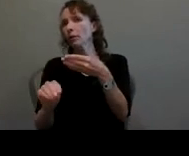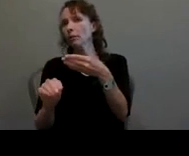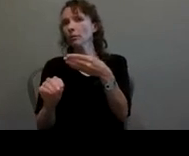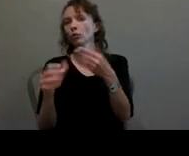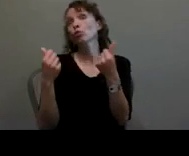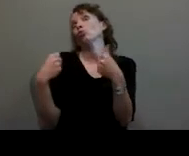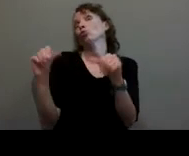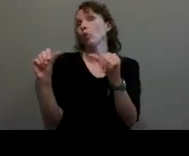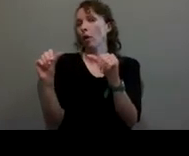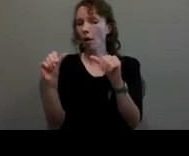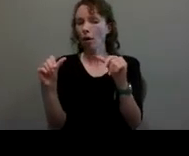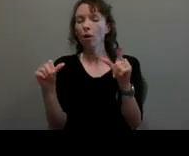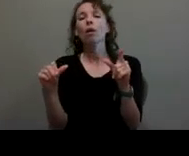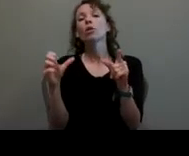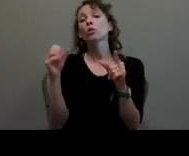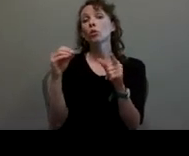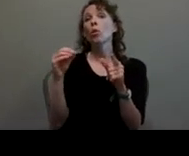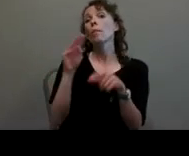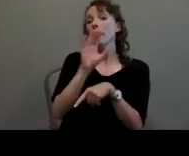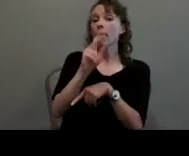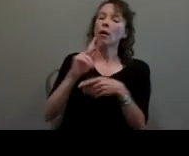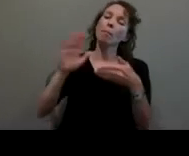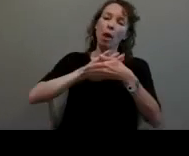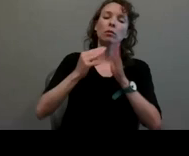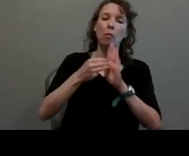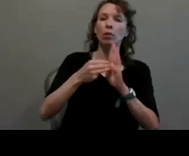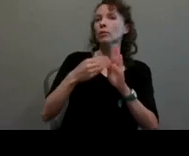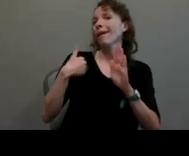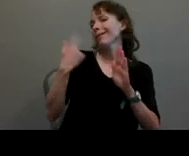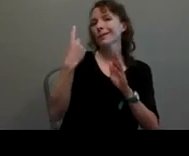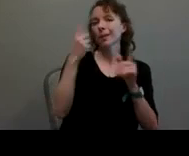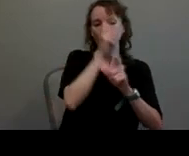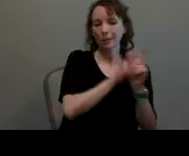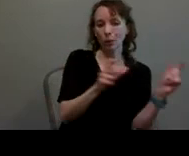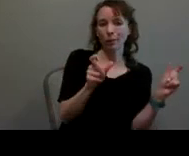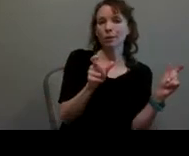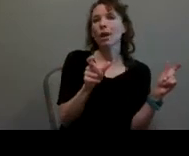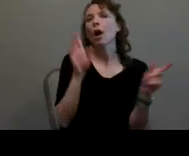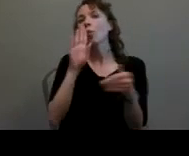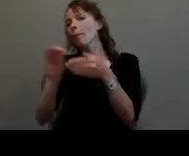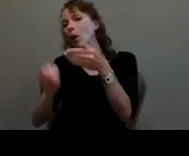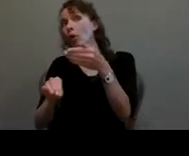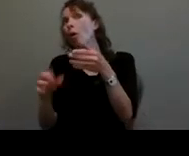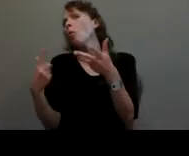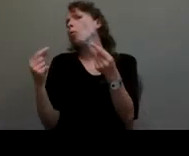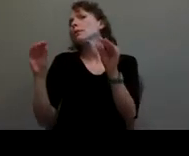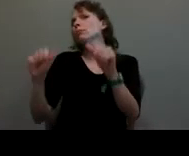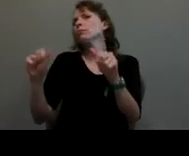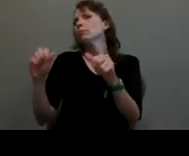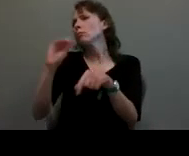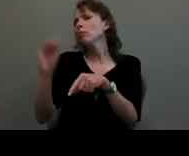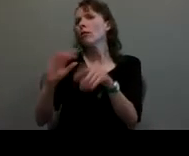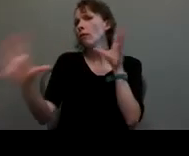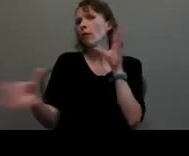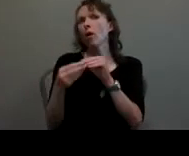masked language models say you'll take some sequence context and then output a likelihood over all amino acids for what